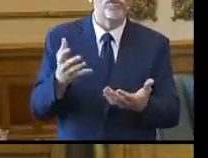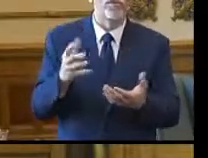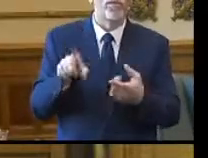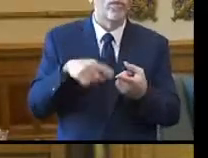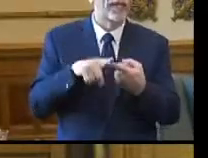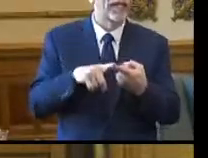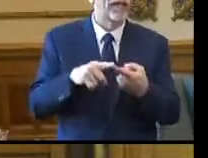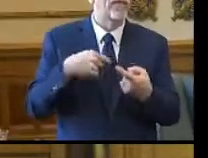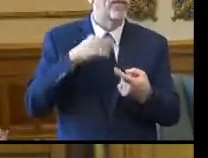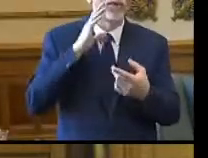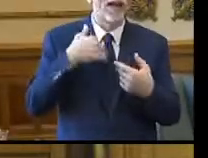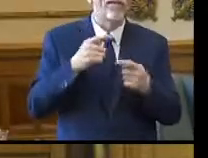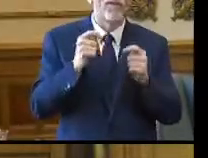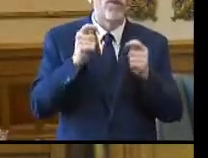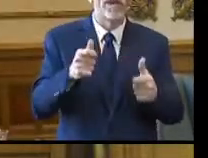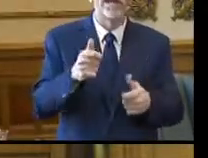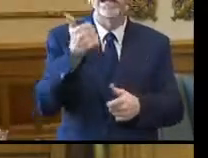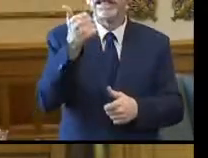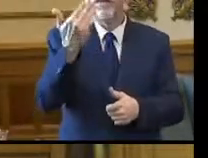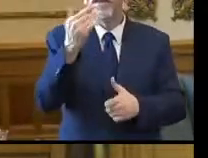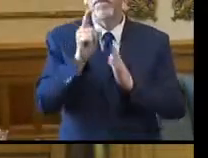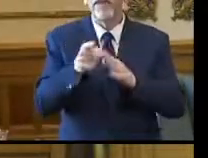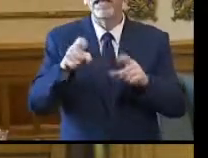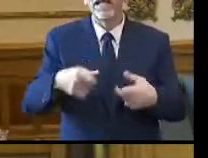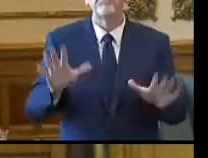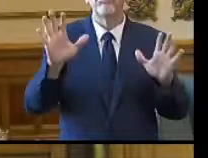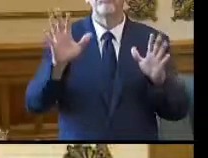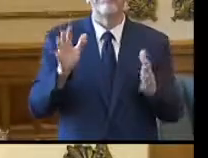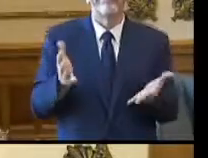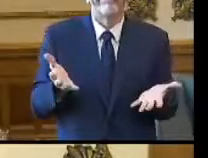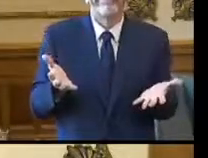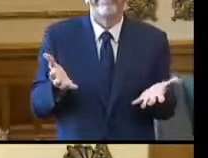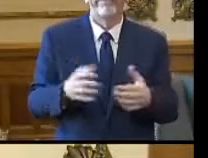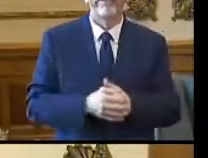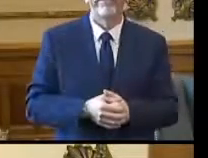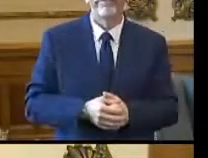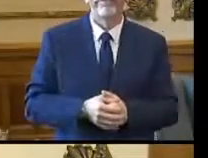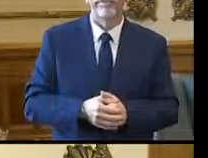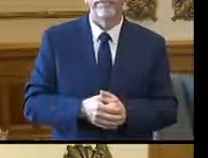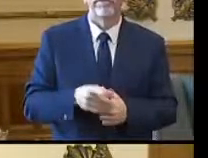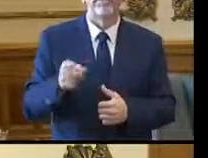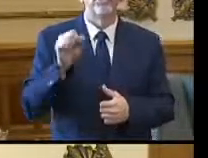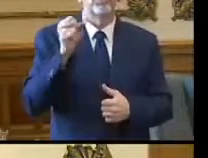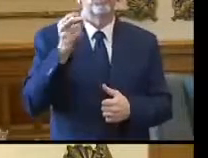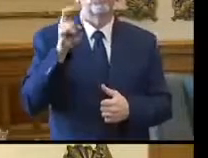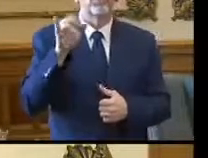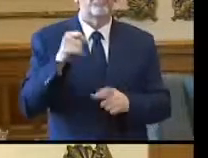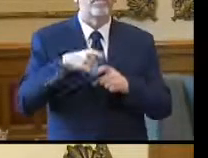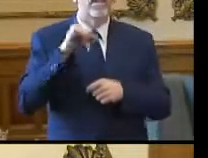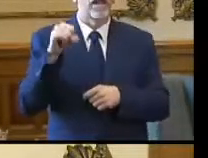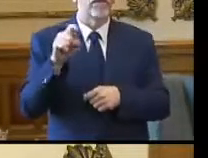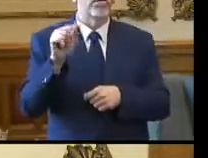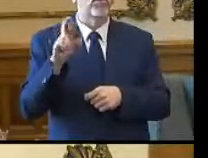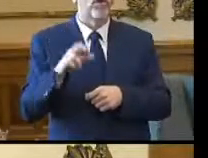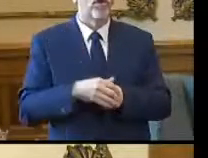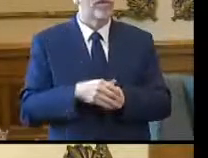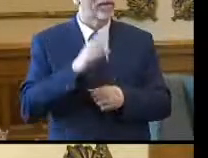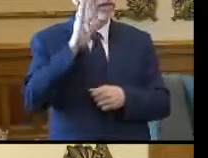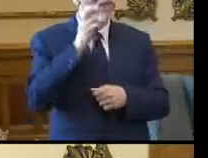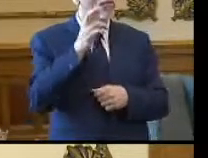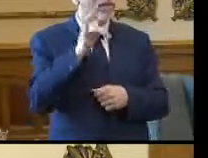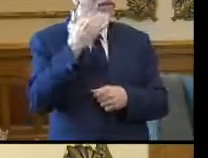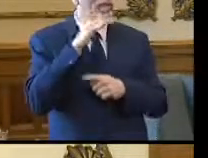any quick 10, 15-minute turnaround test. Sherry, the Indianapolis Star. Hello, Sherry. Good